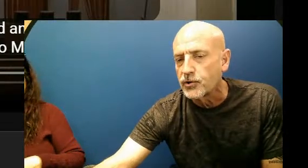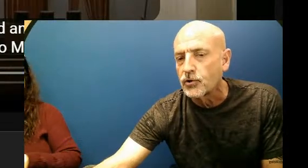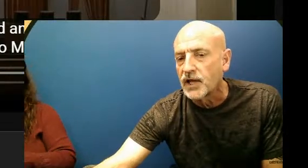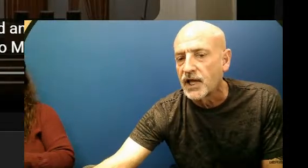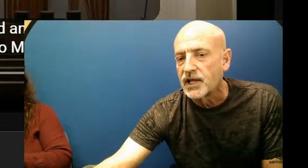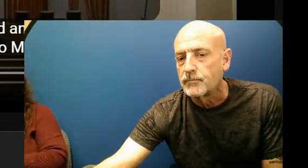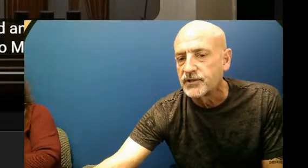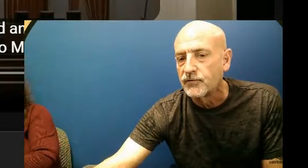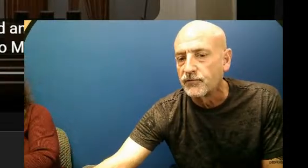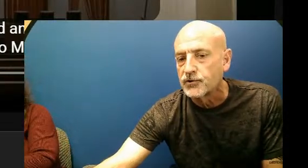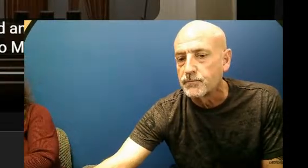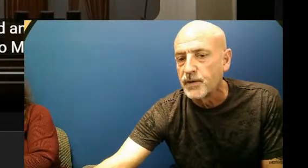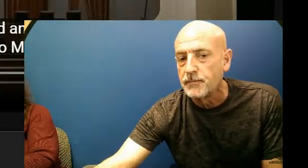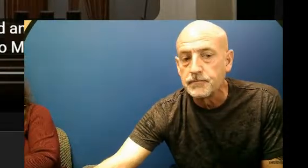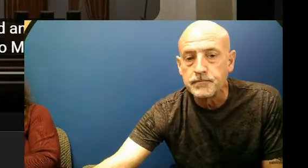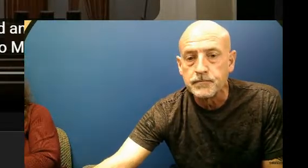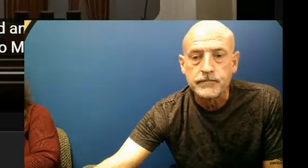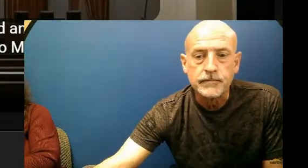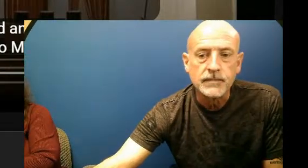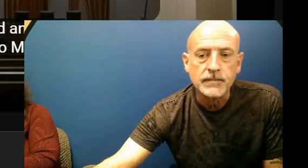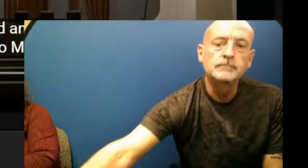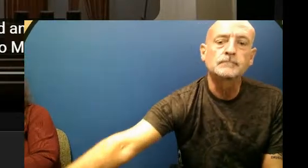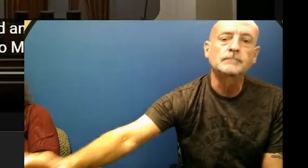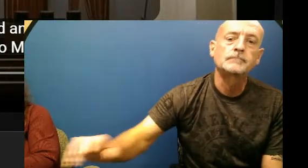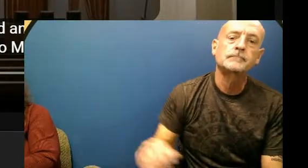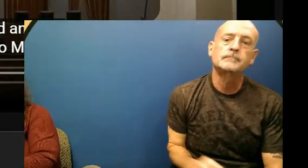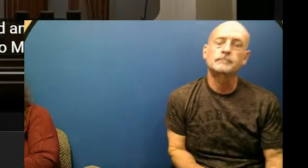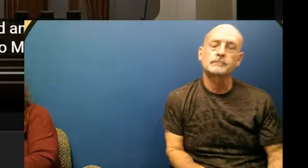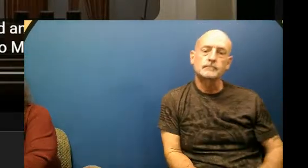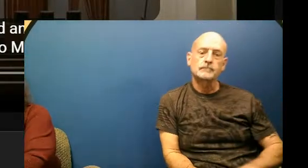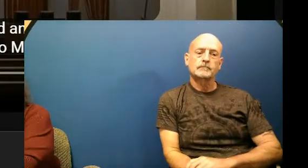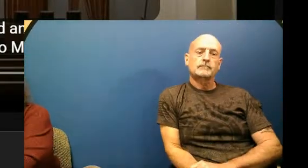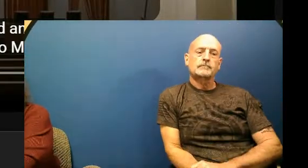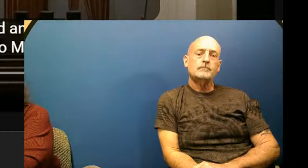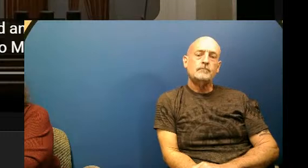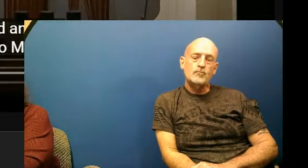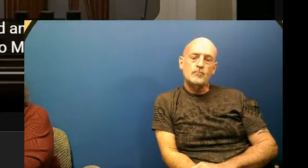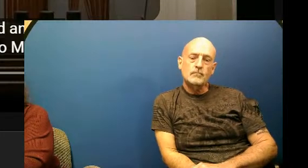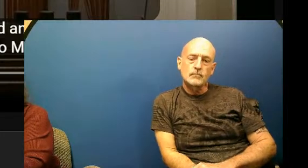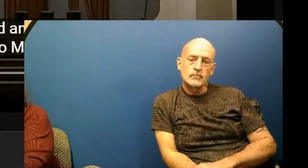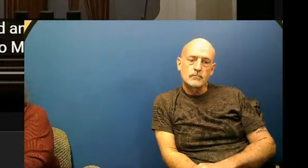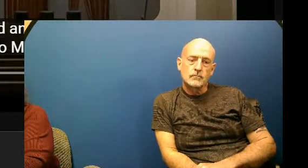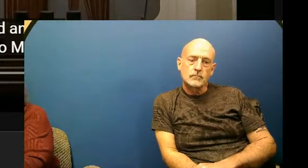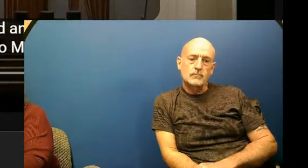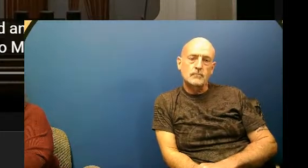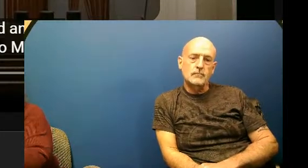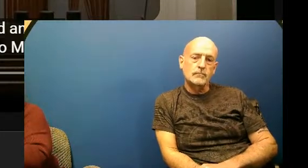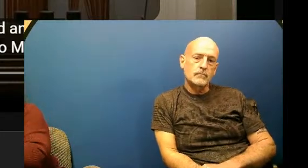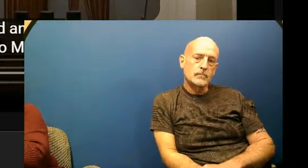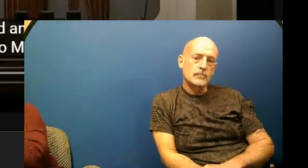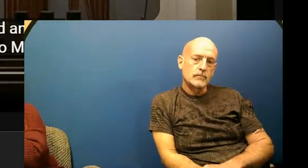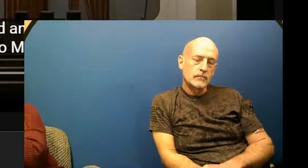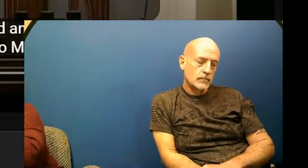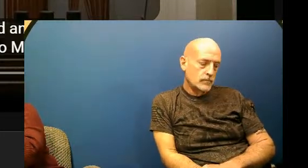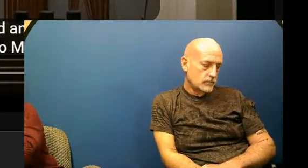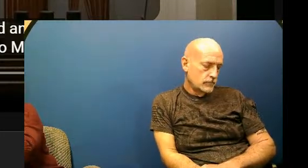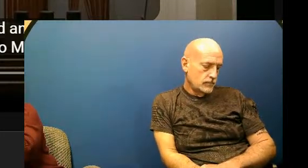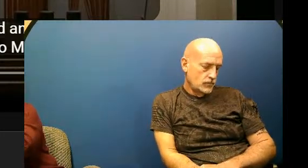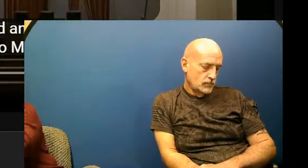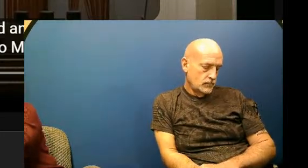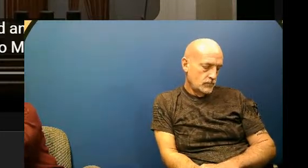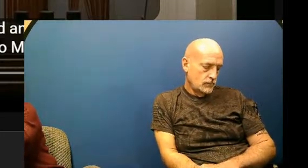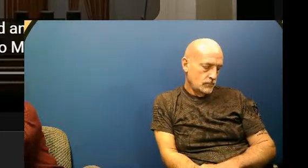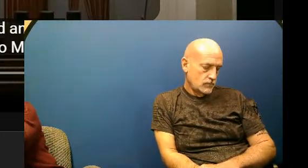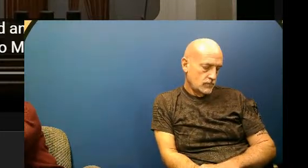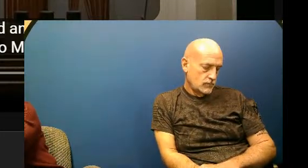defines critical elements of the First Amendment. These types of buildings have to abate asbestos. In addition,